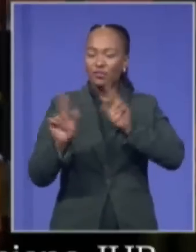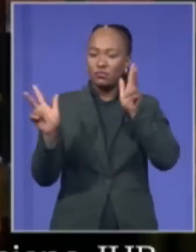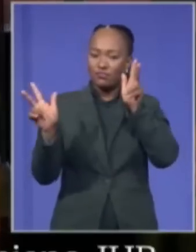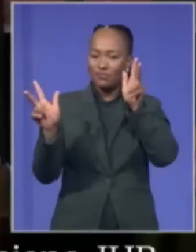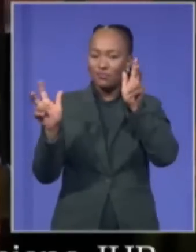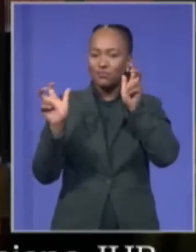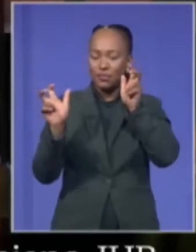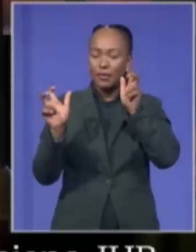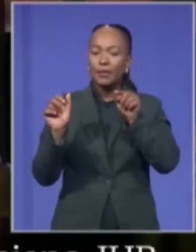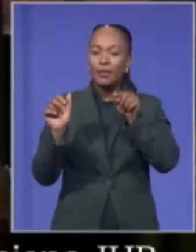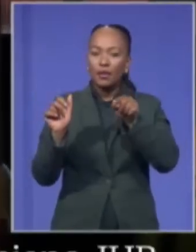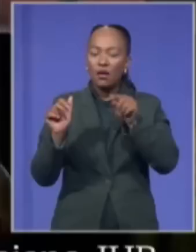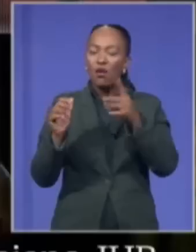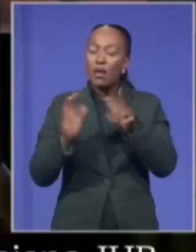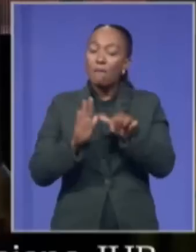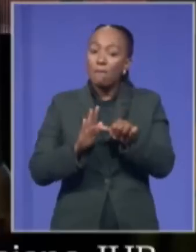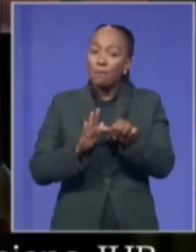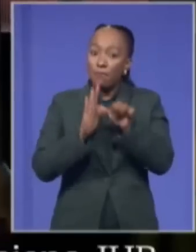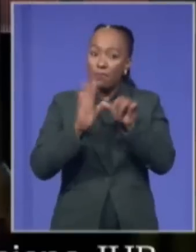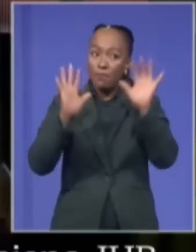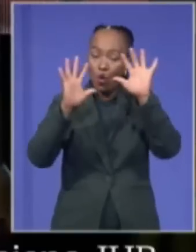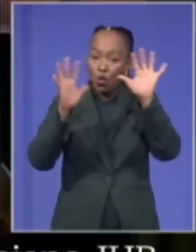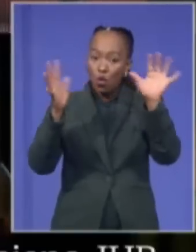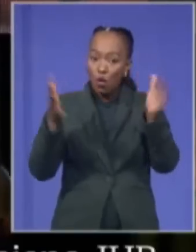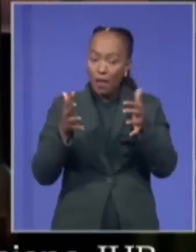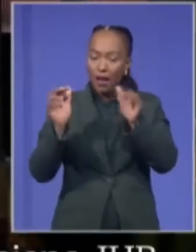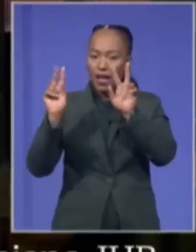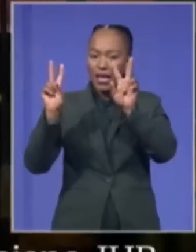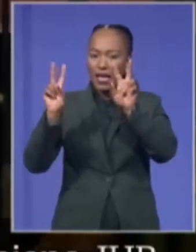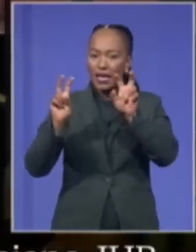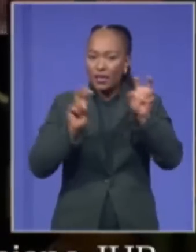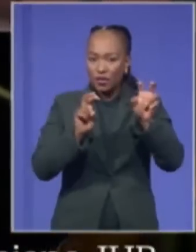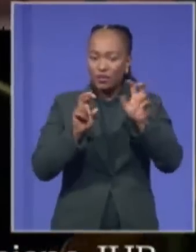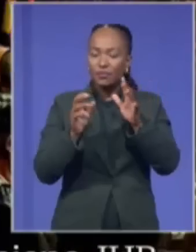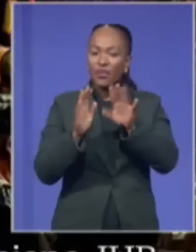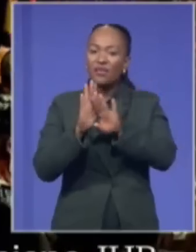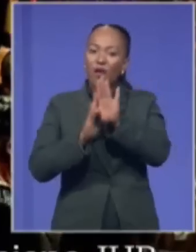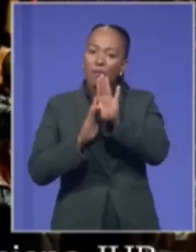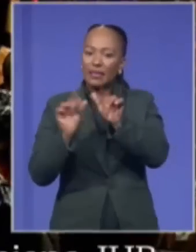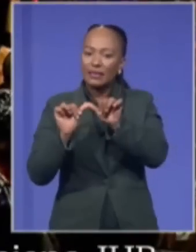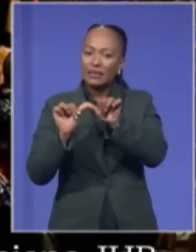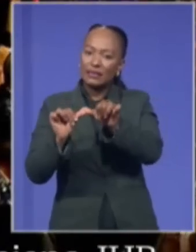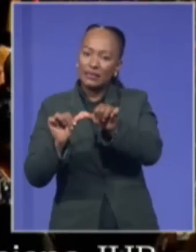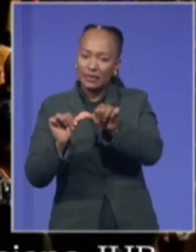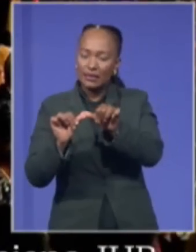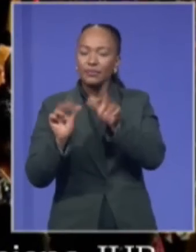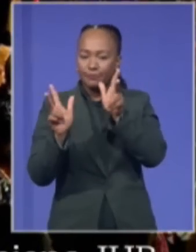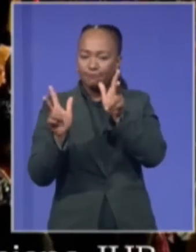on critical global issues like sustainable development.